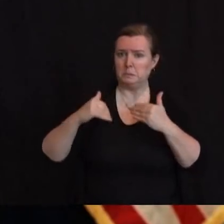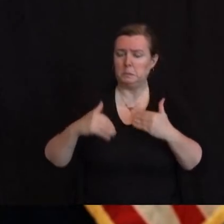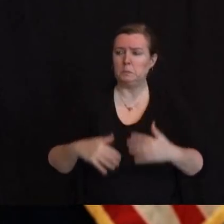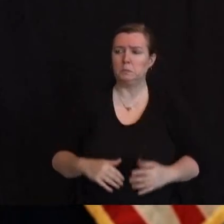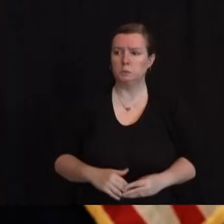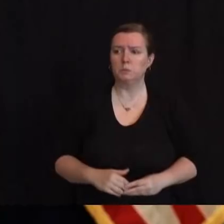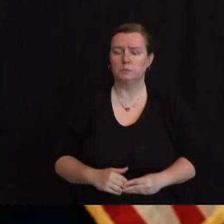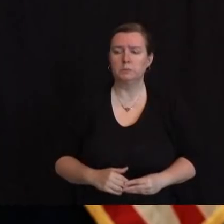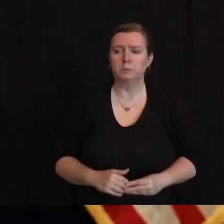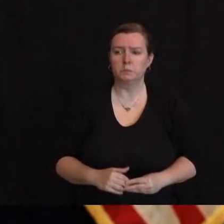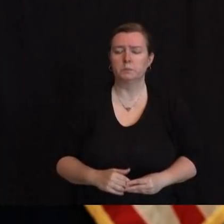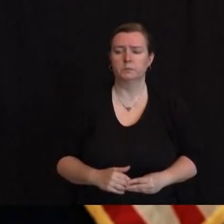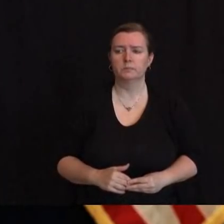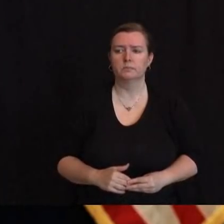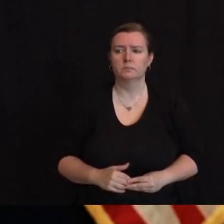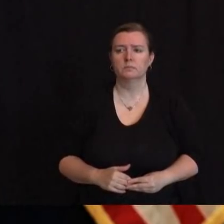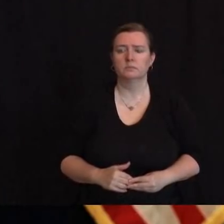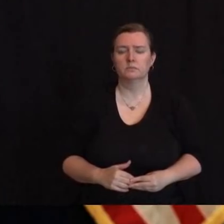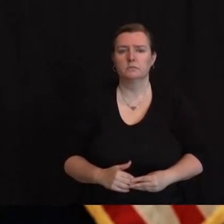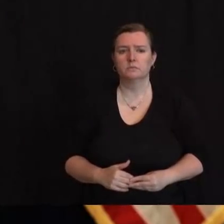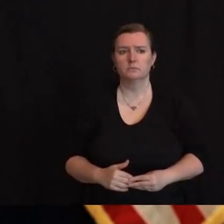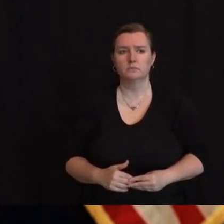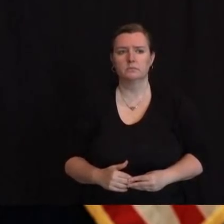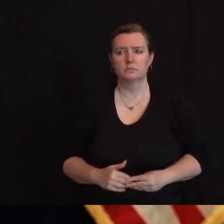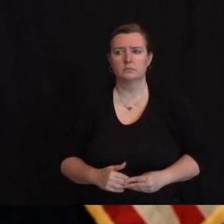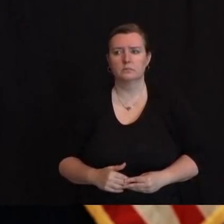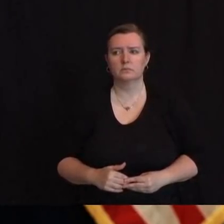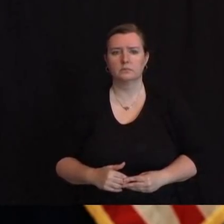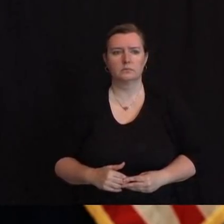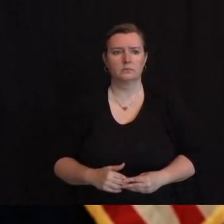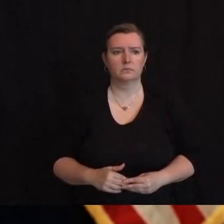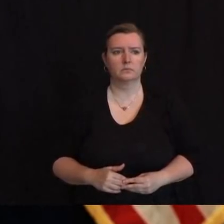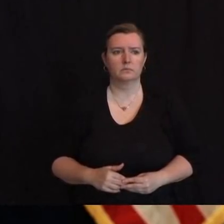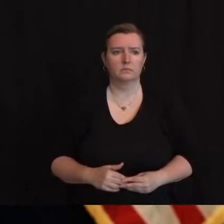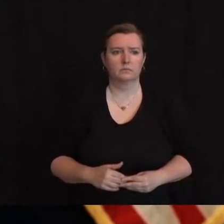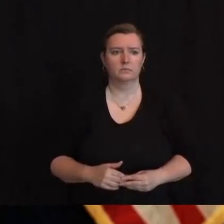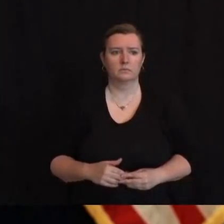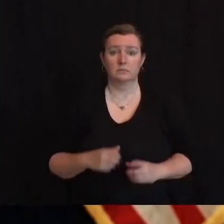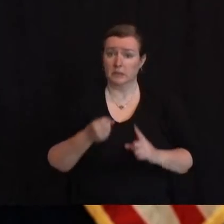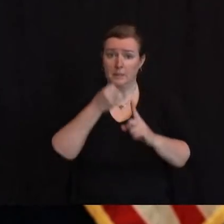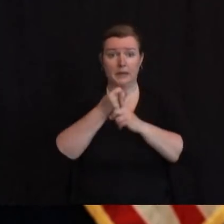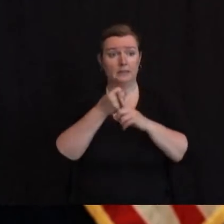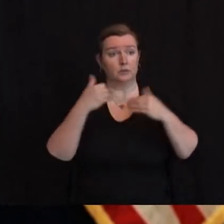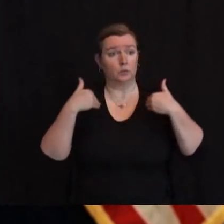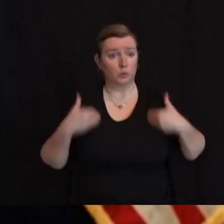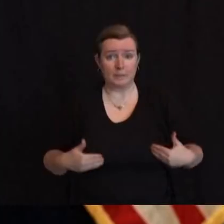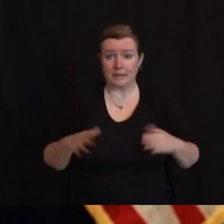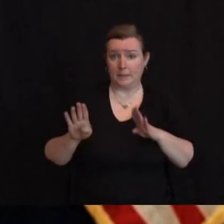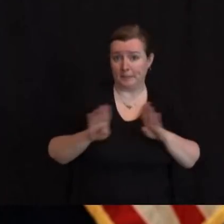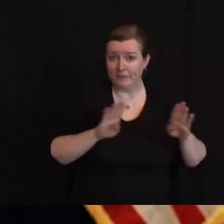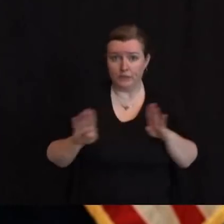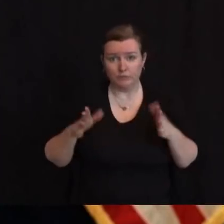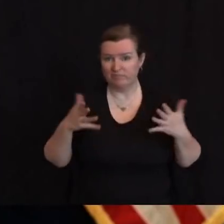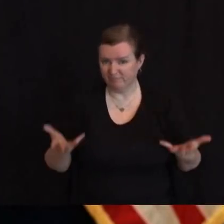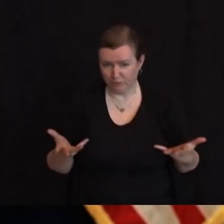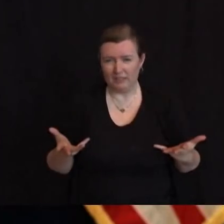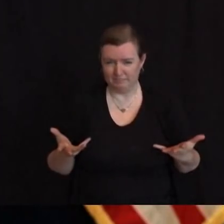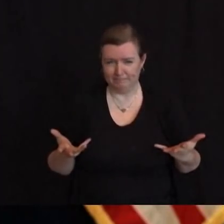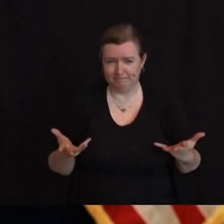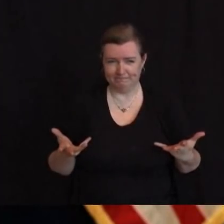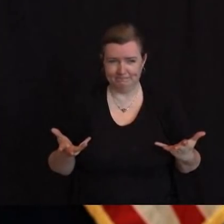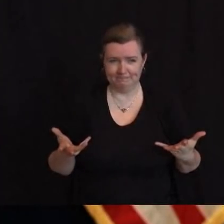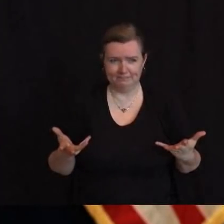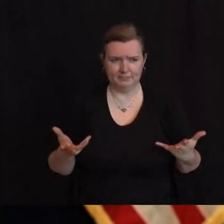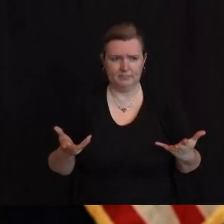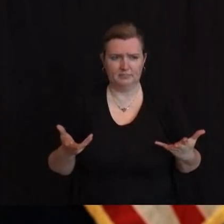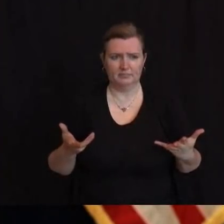it. The impact of human behavior on what we need cannot be ignored